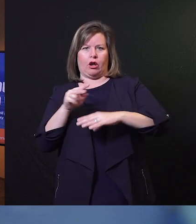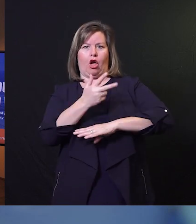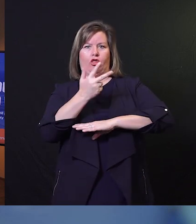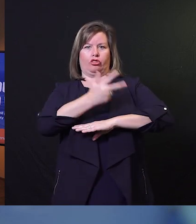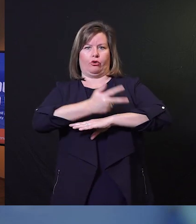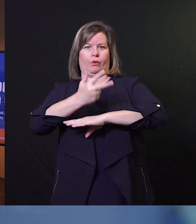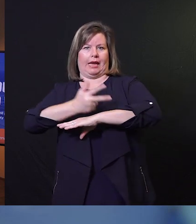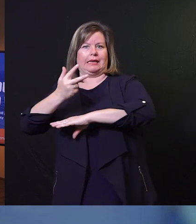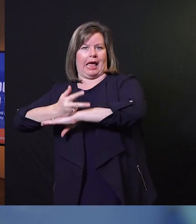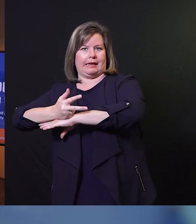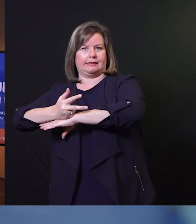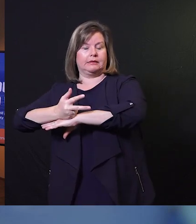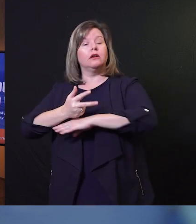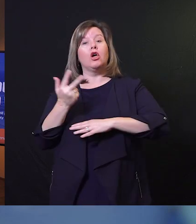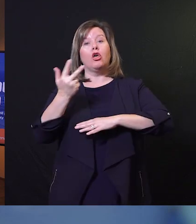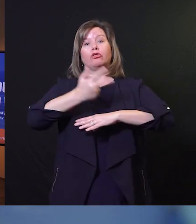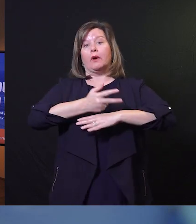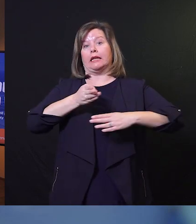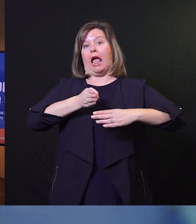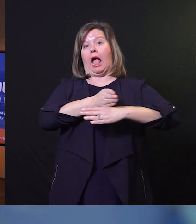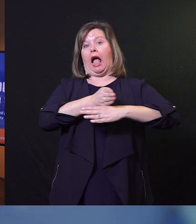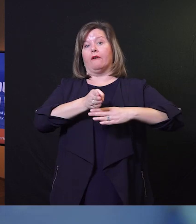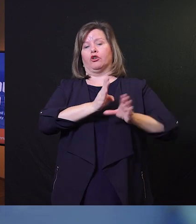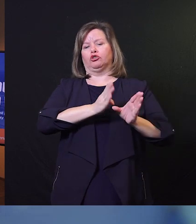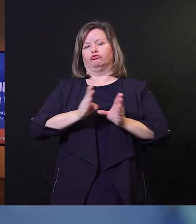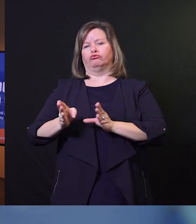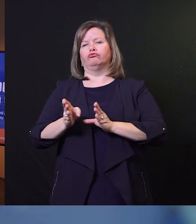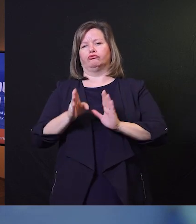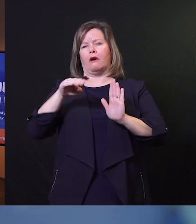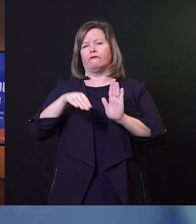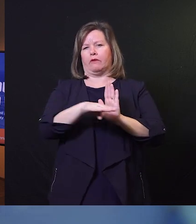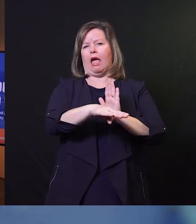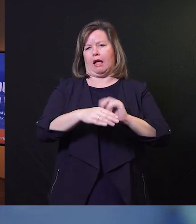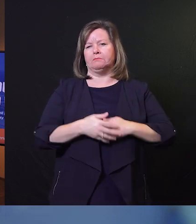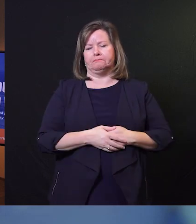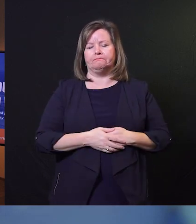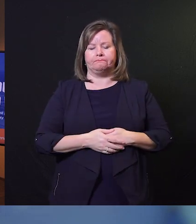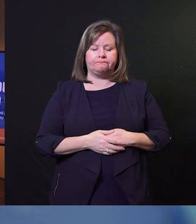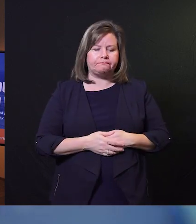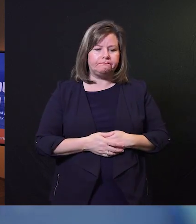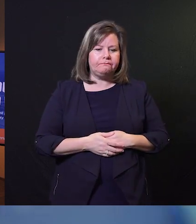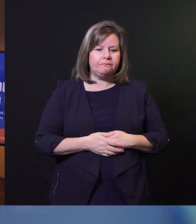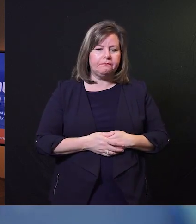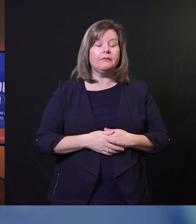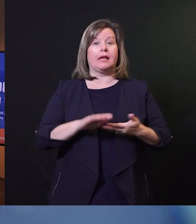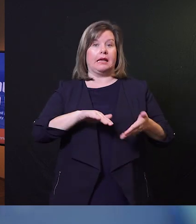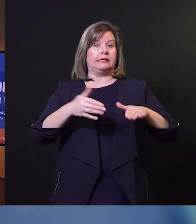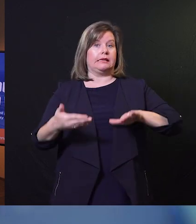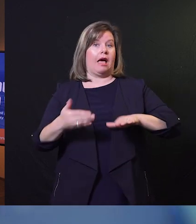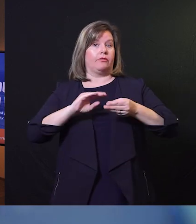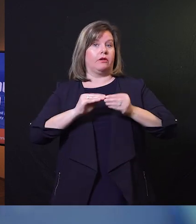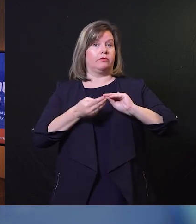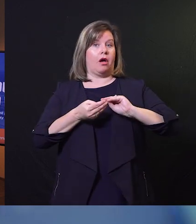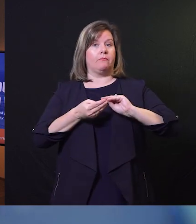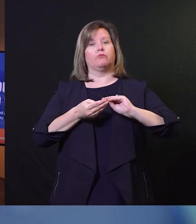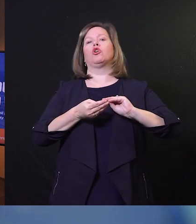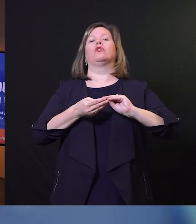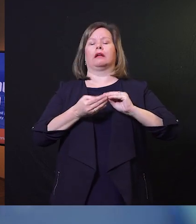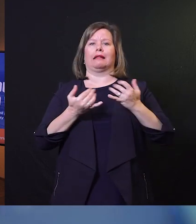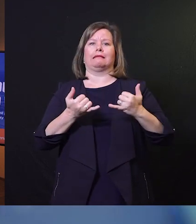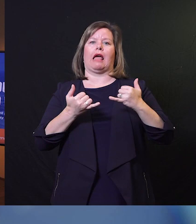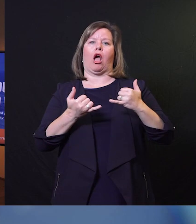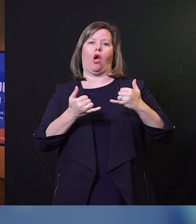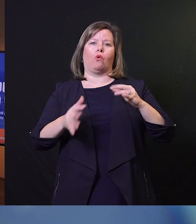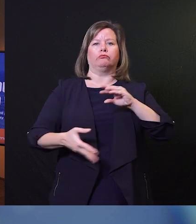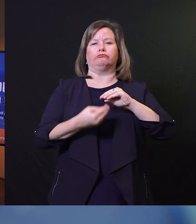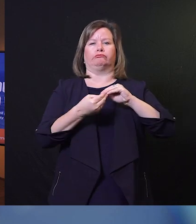our 3-day running average still remains somewhat flat, so we'll see what tomorrow looks like. Deaths here in Kent County, we're now up to 50 deaths.